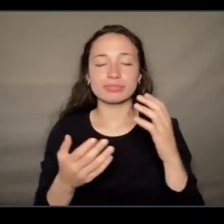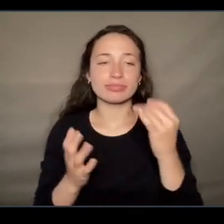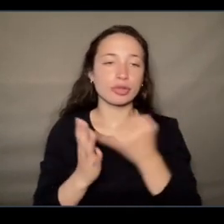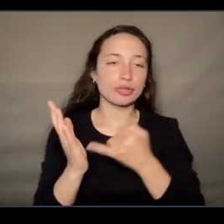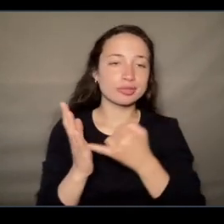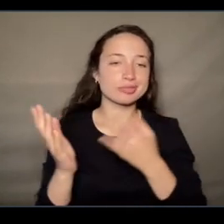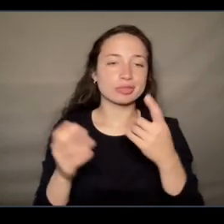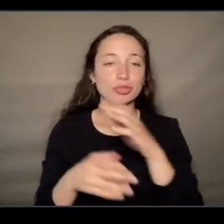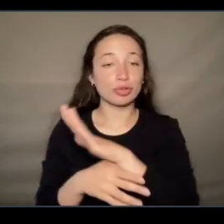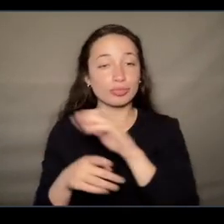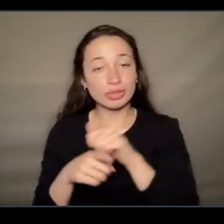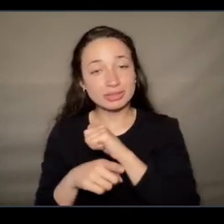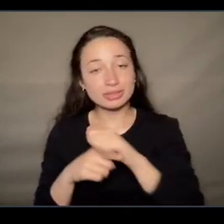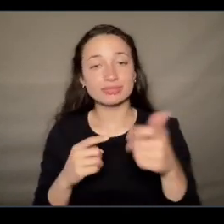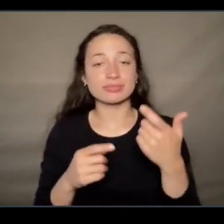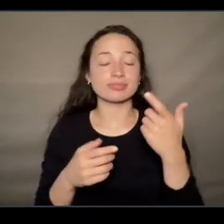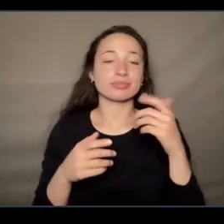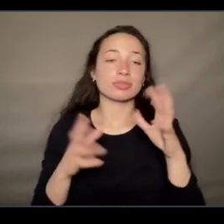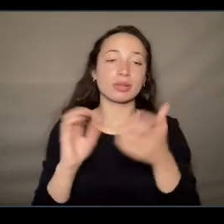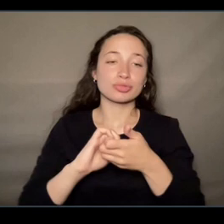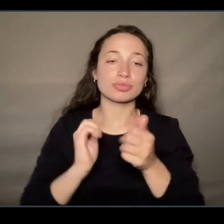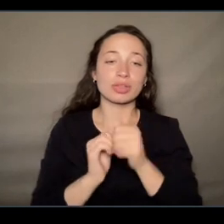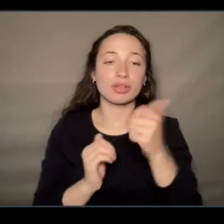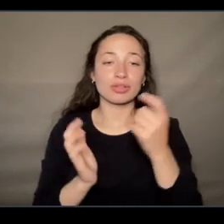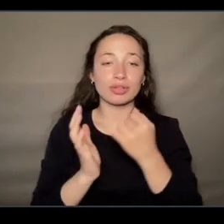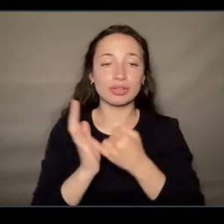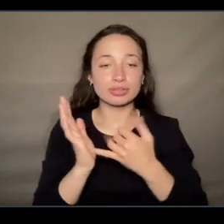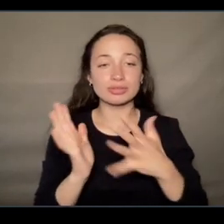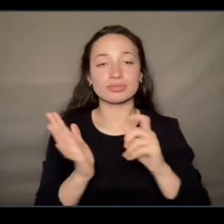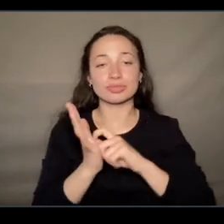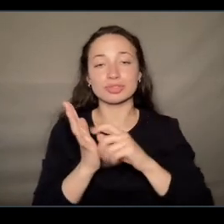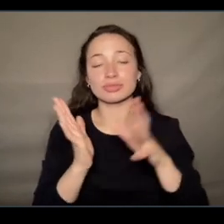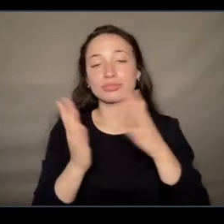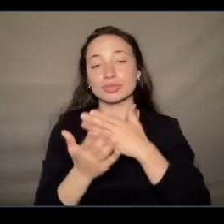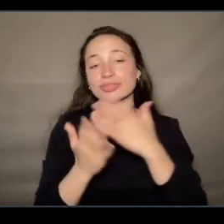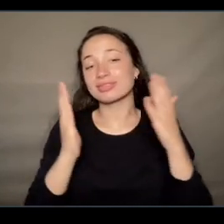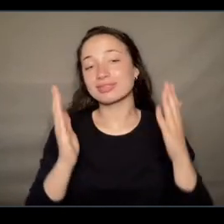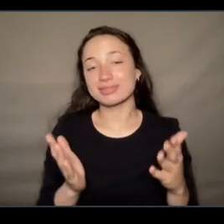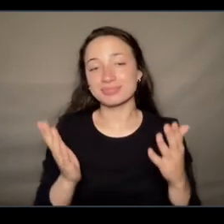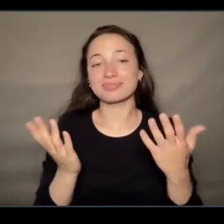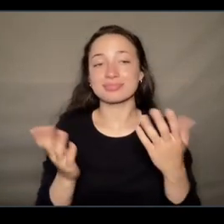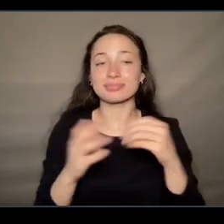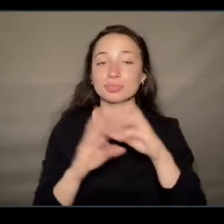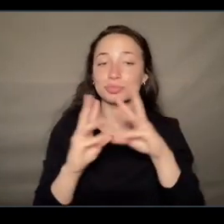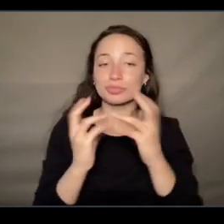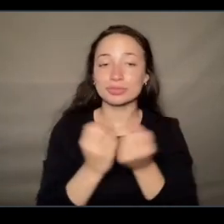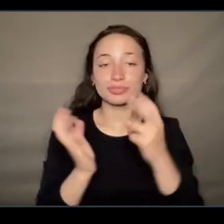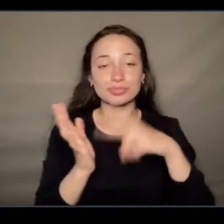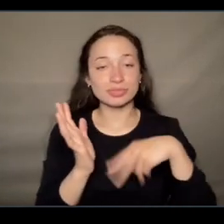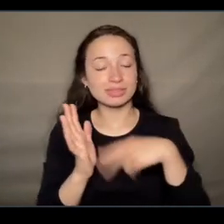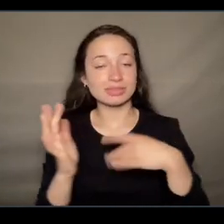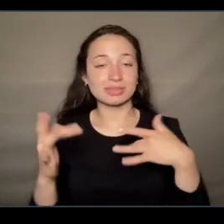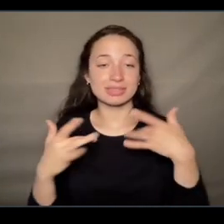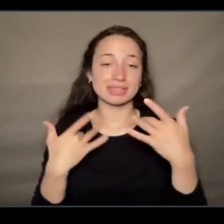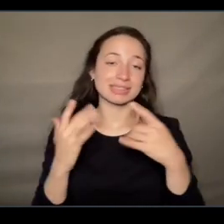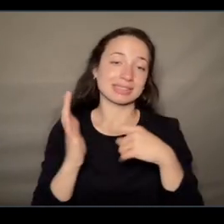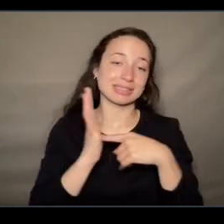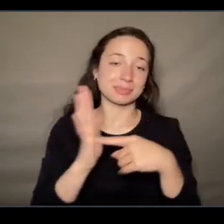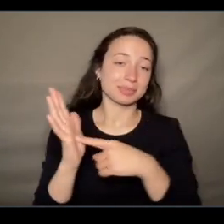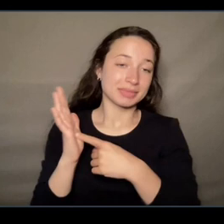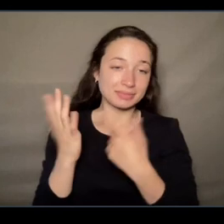arts in her own practice and in collaboration with other artists, writers, and musicians in workshops, readings, and